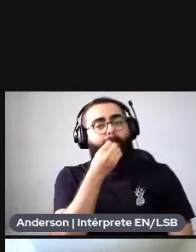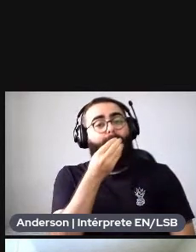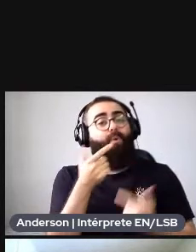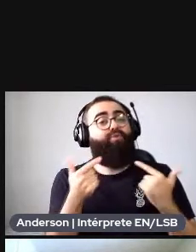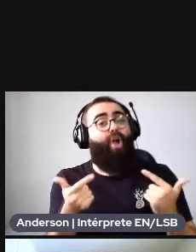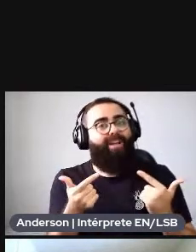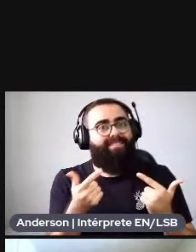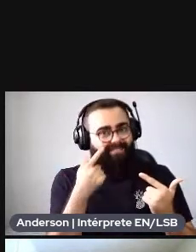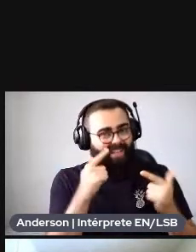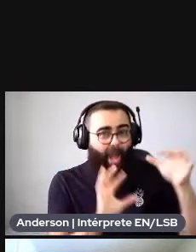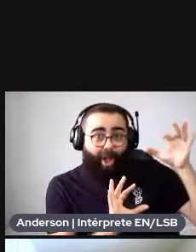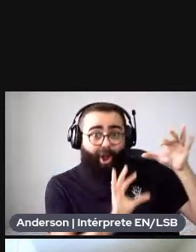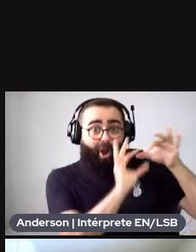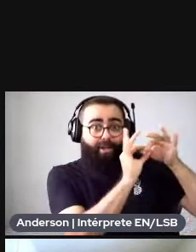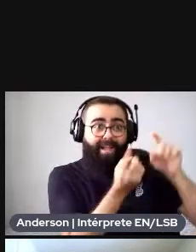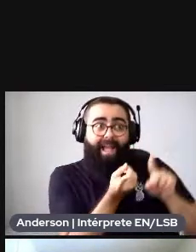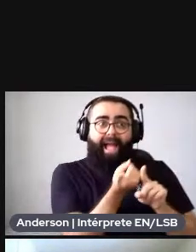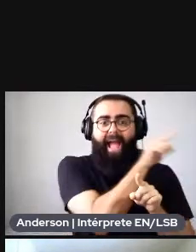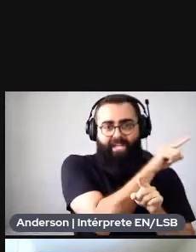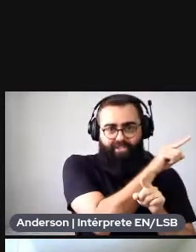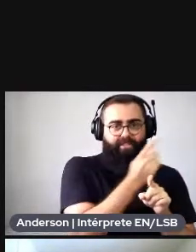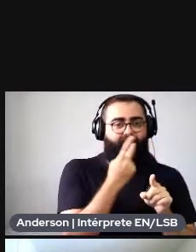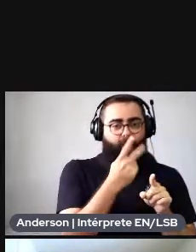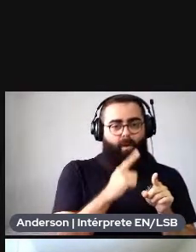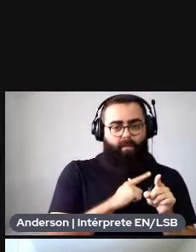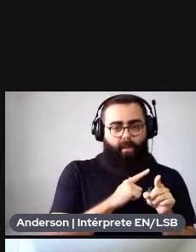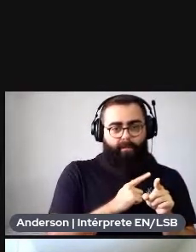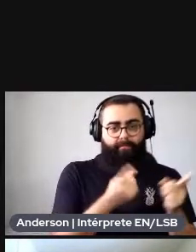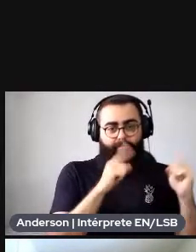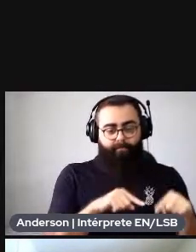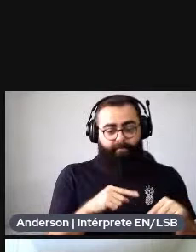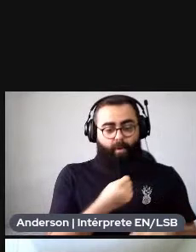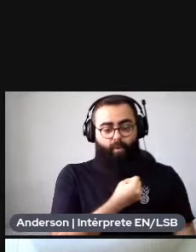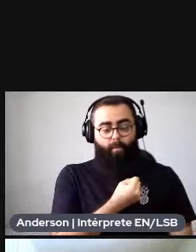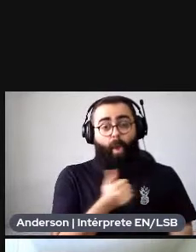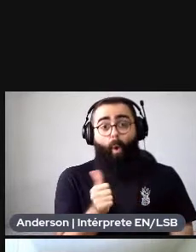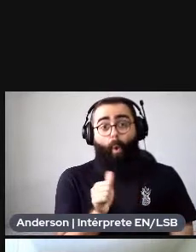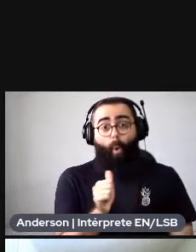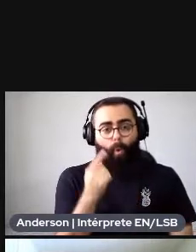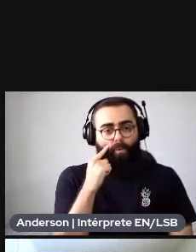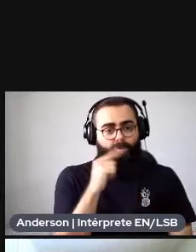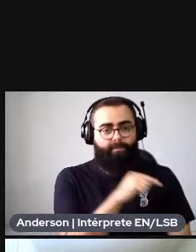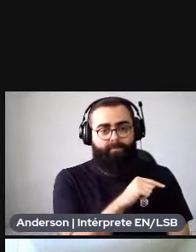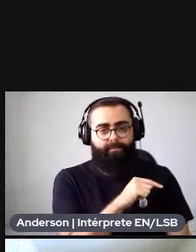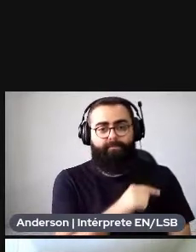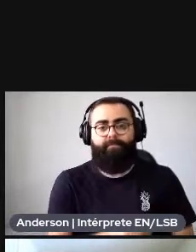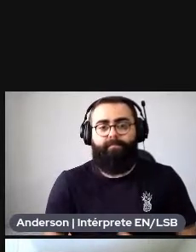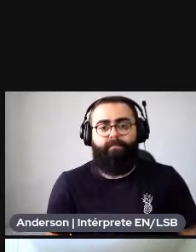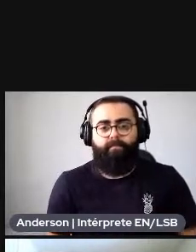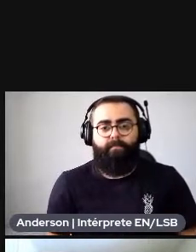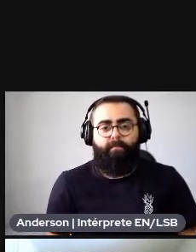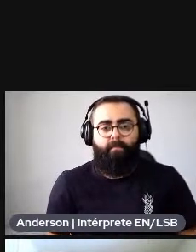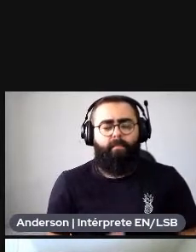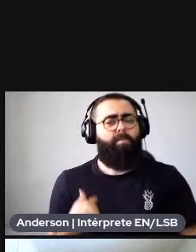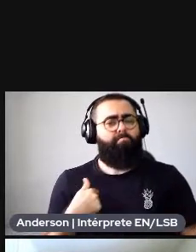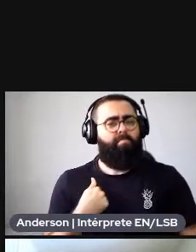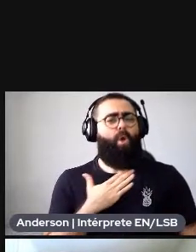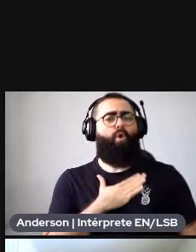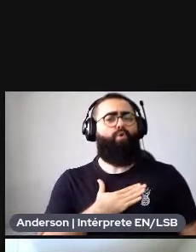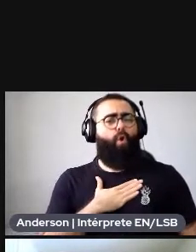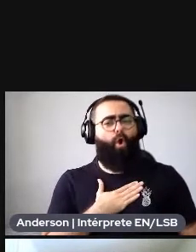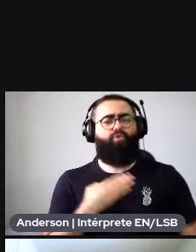And in 11, me encanta ir al cine, me gusta leer, pero lo que más me gusta de todo es dormir.